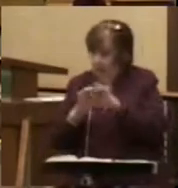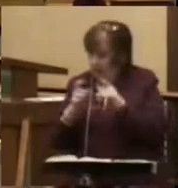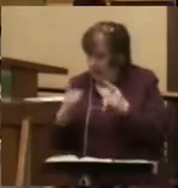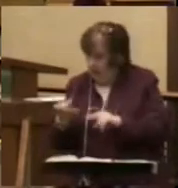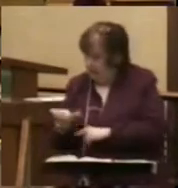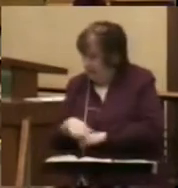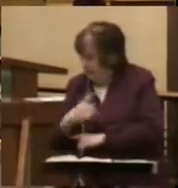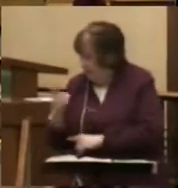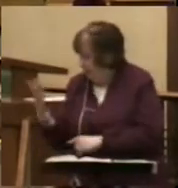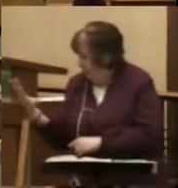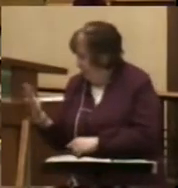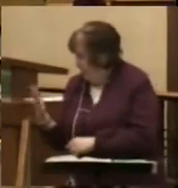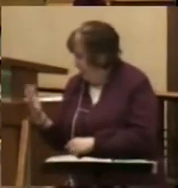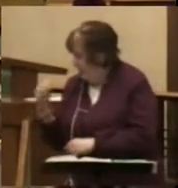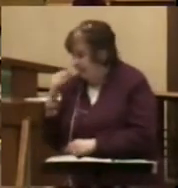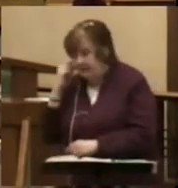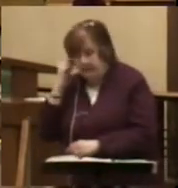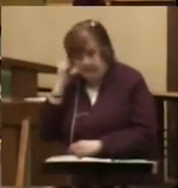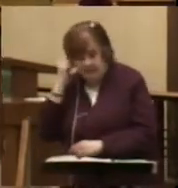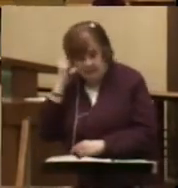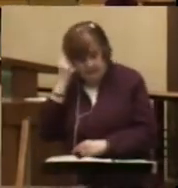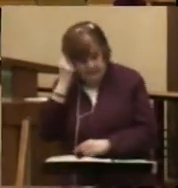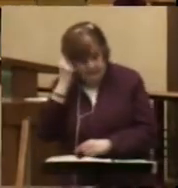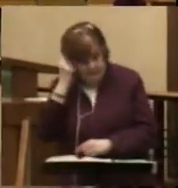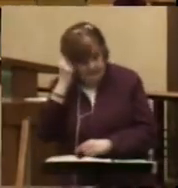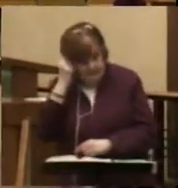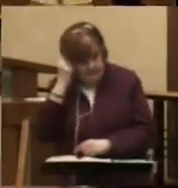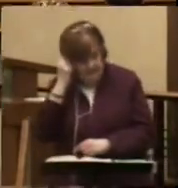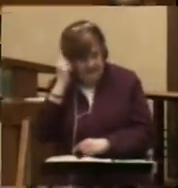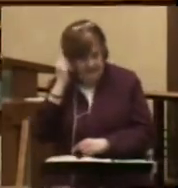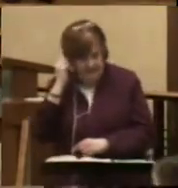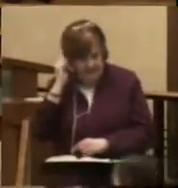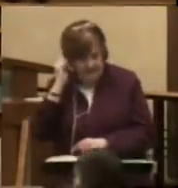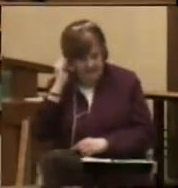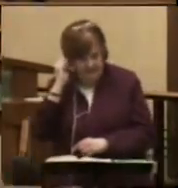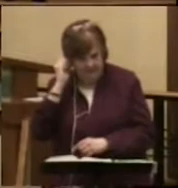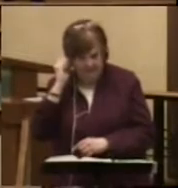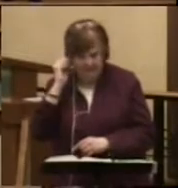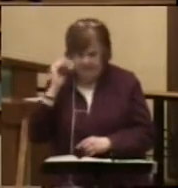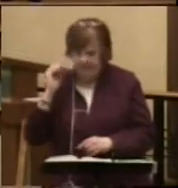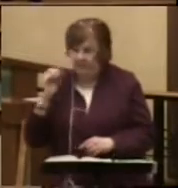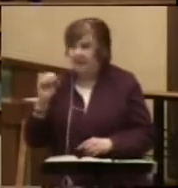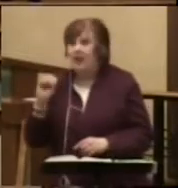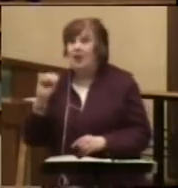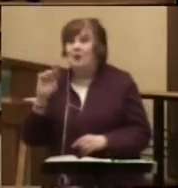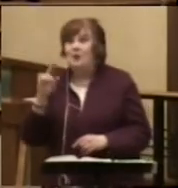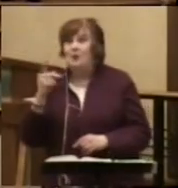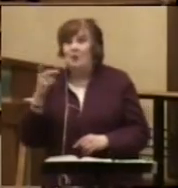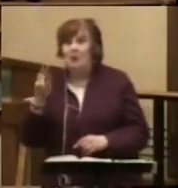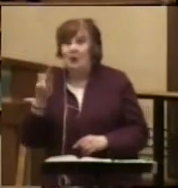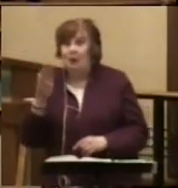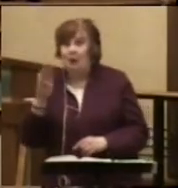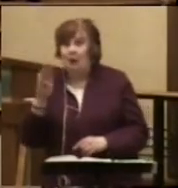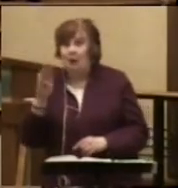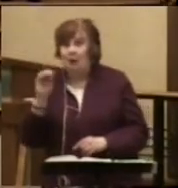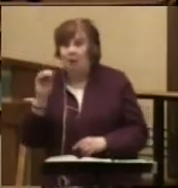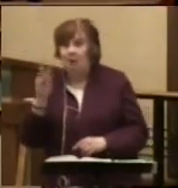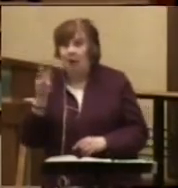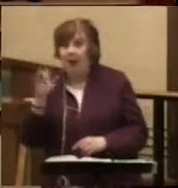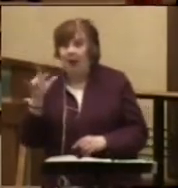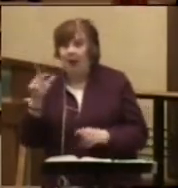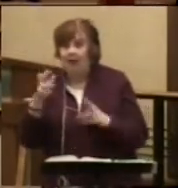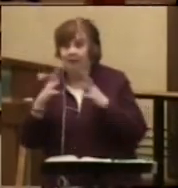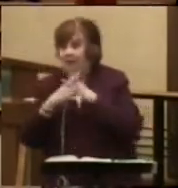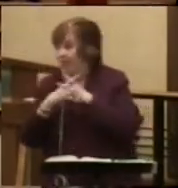Happen today? Huh? Something important going to happen? A Super Bowl. We have the